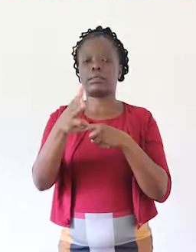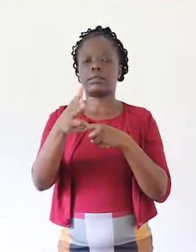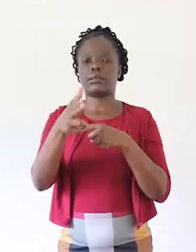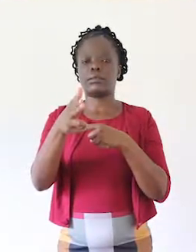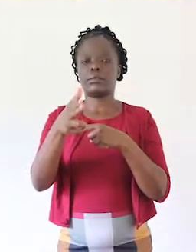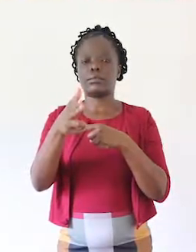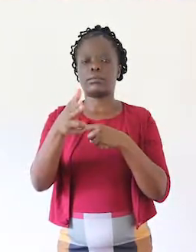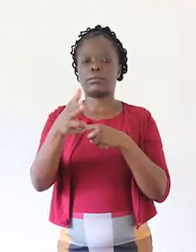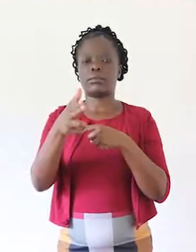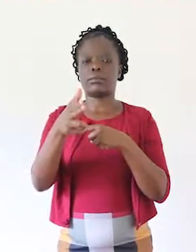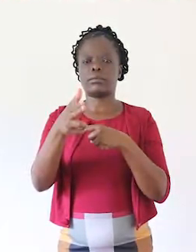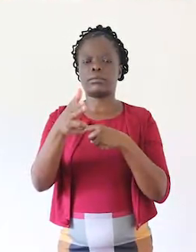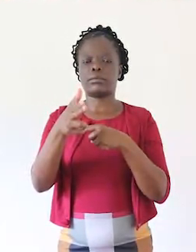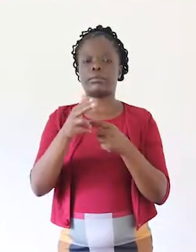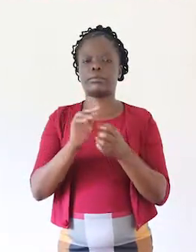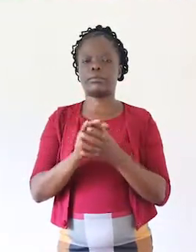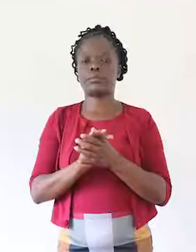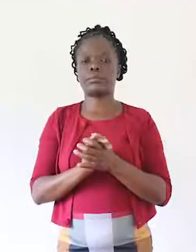Good. Cut here.